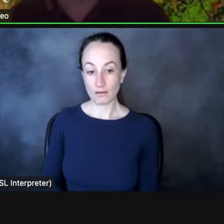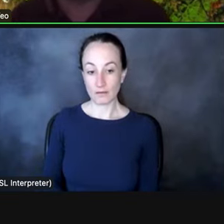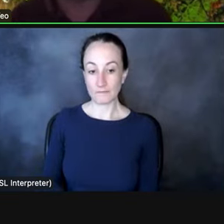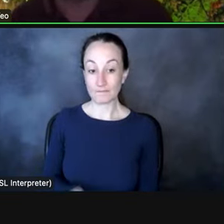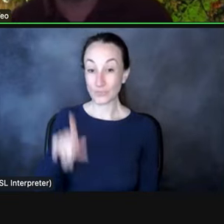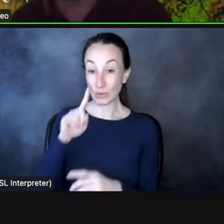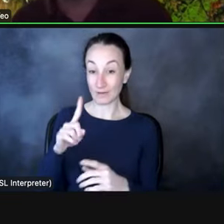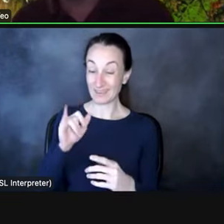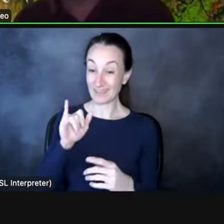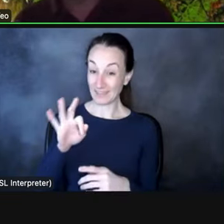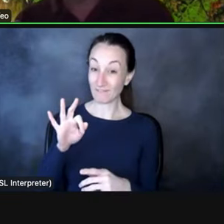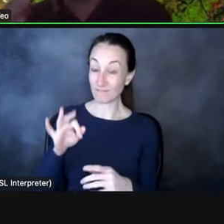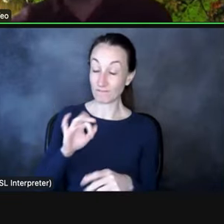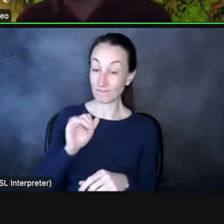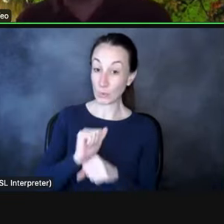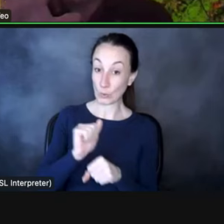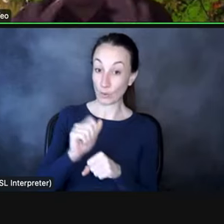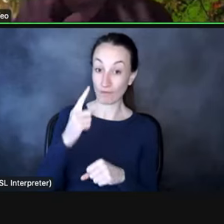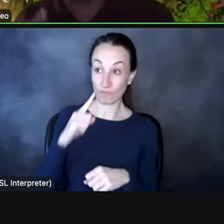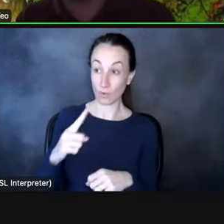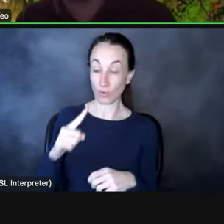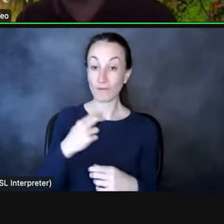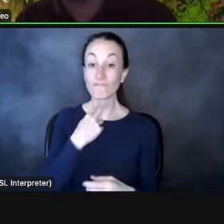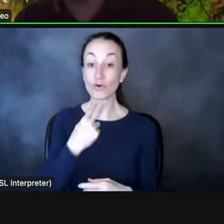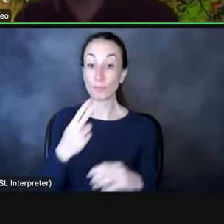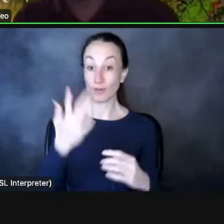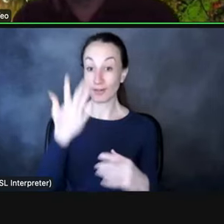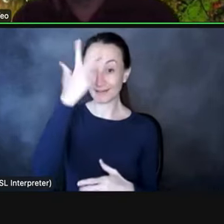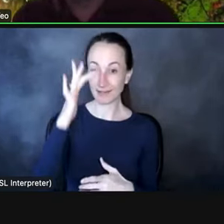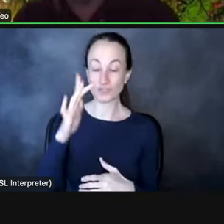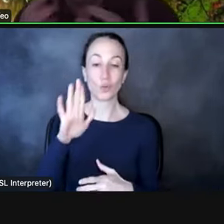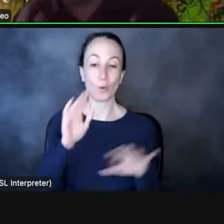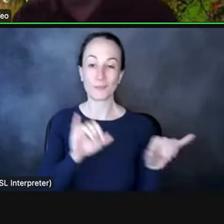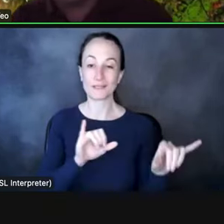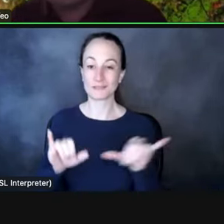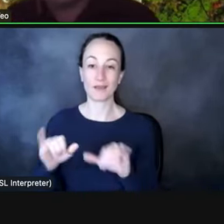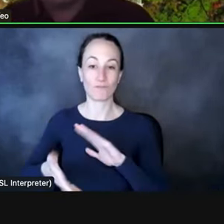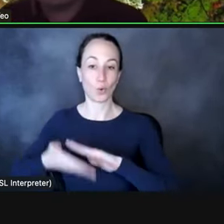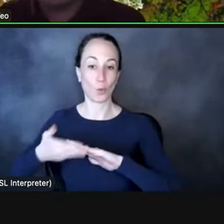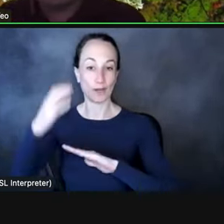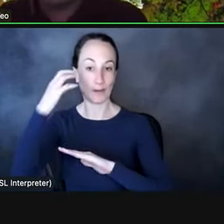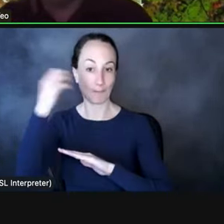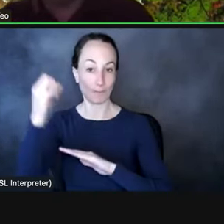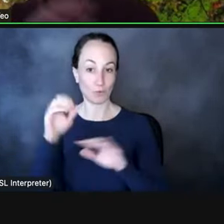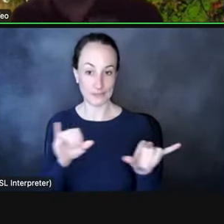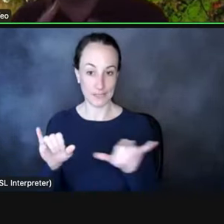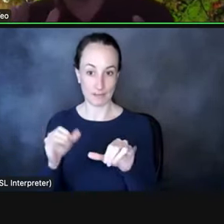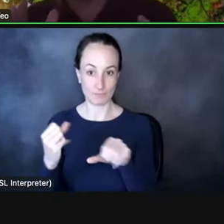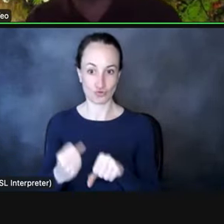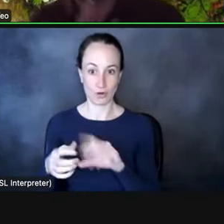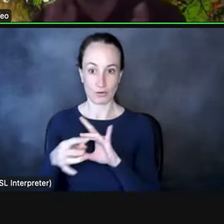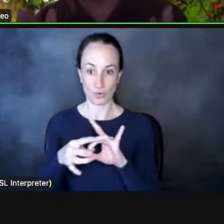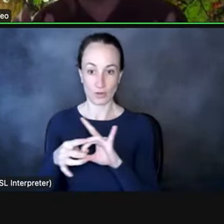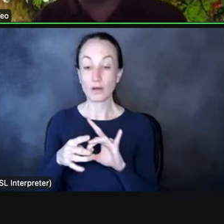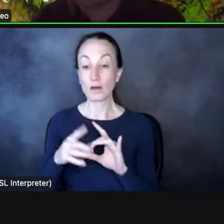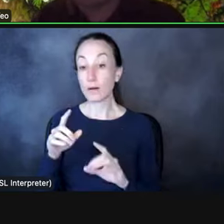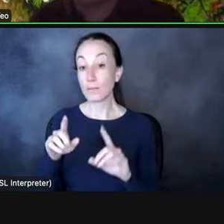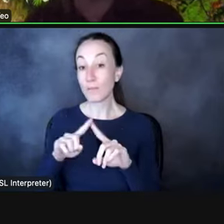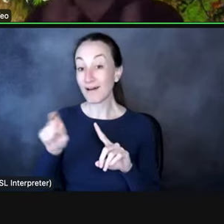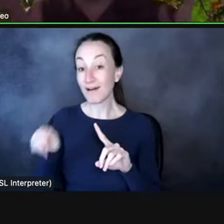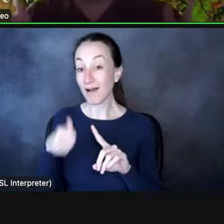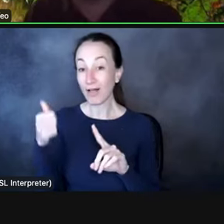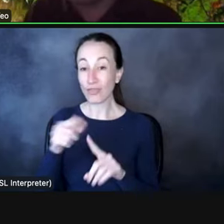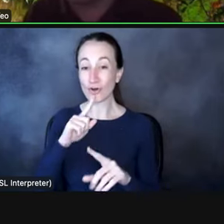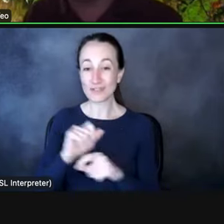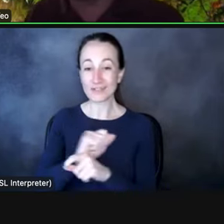working memory tasks, right? So we do expect some correlations. And yet, on the other hand, tasks involving episodic memory